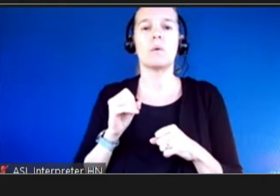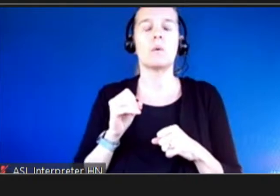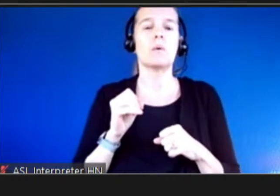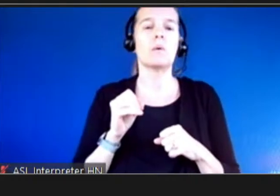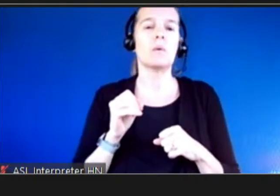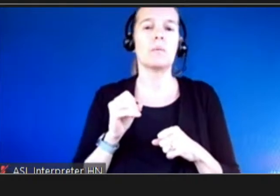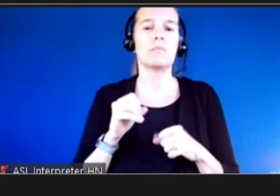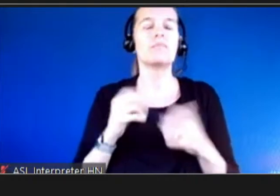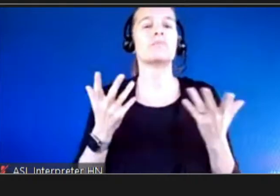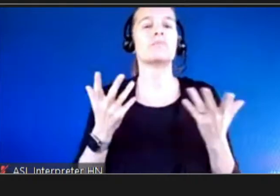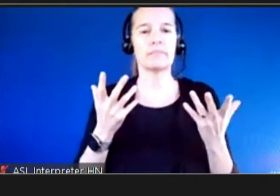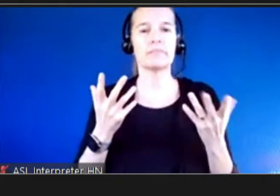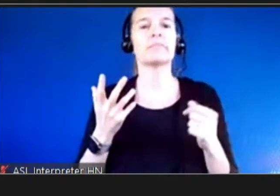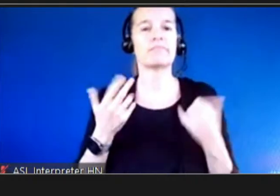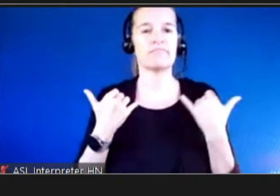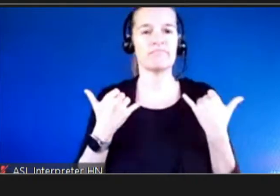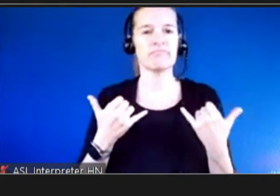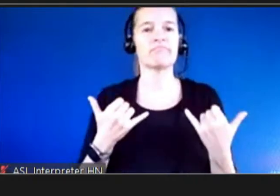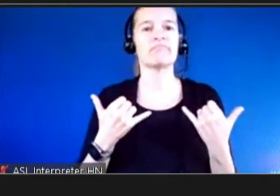need to